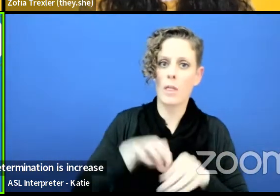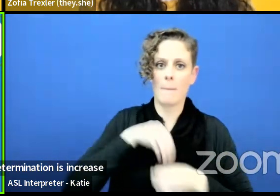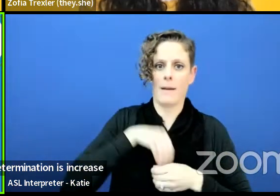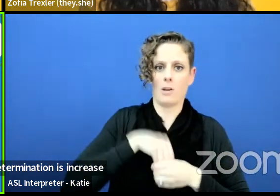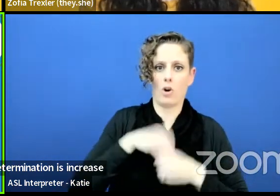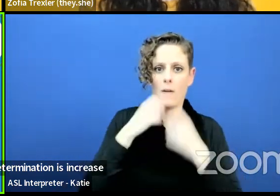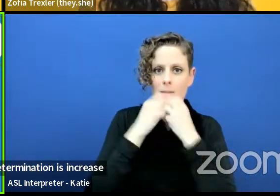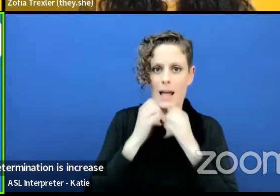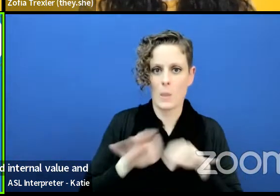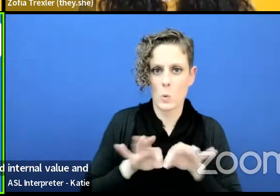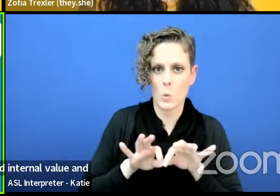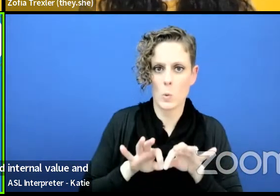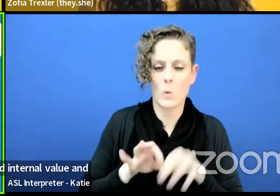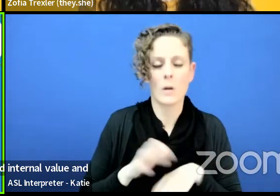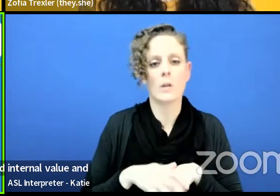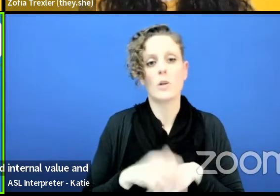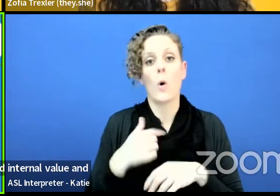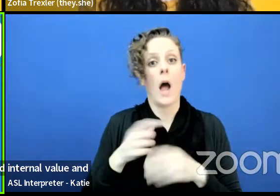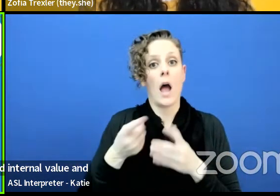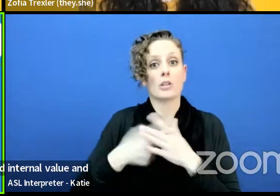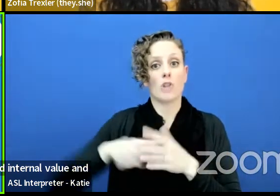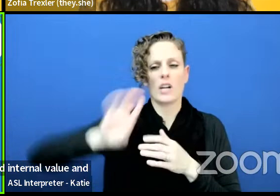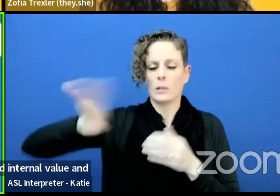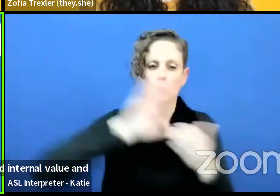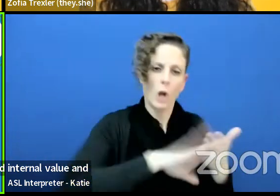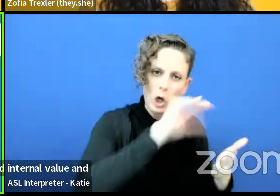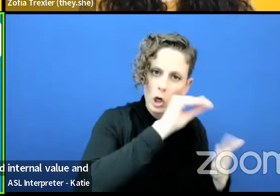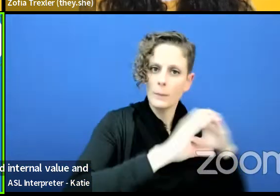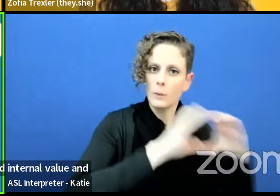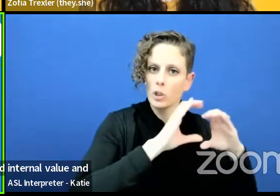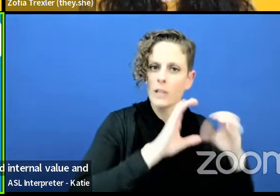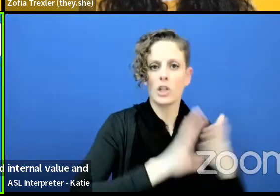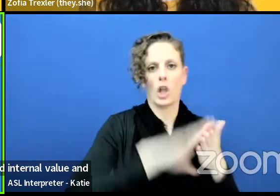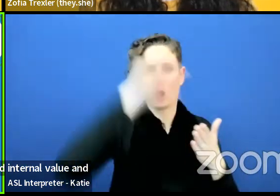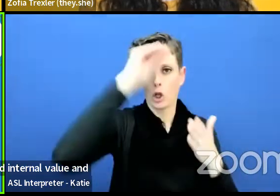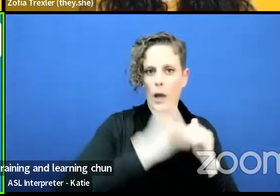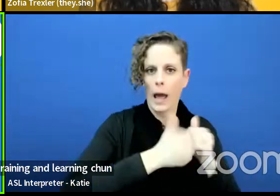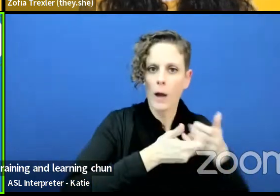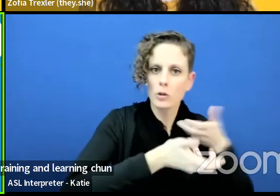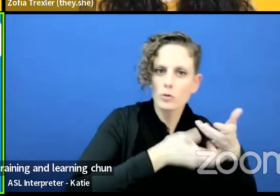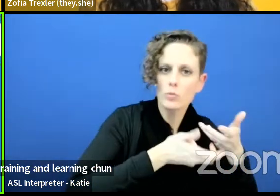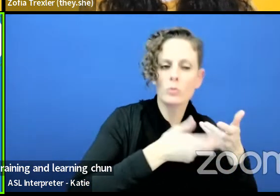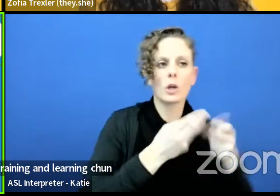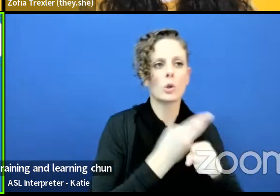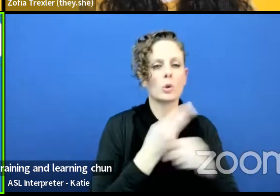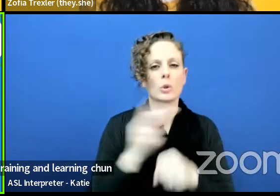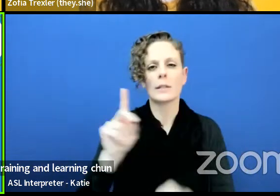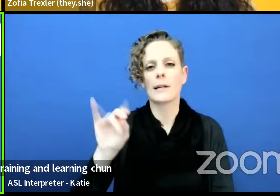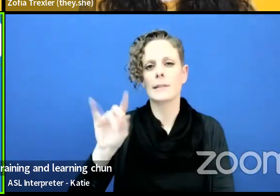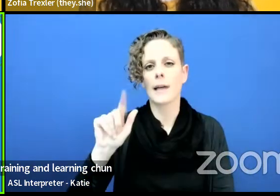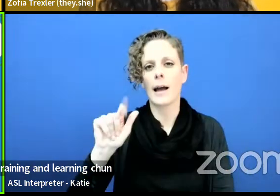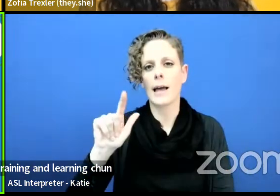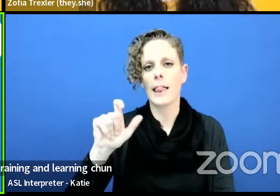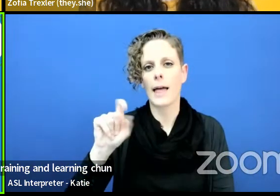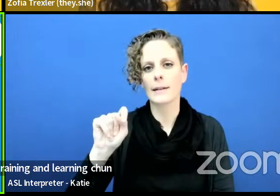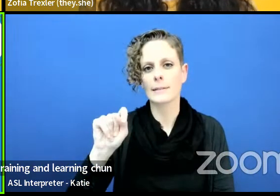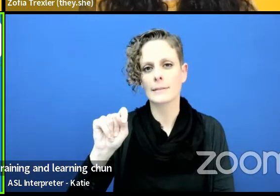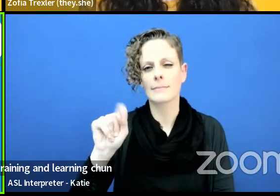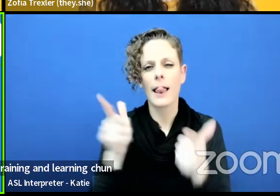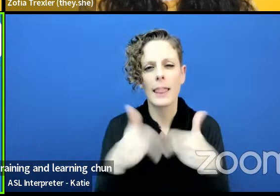training, learning communication, learning how to use dialect, that linguistic